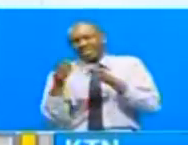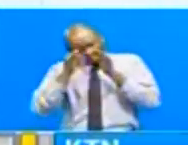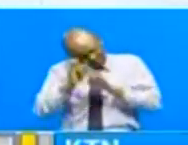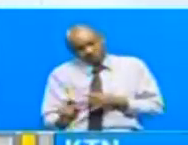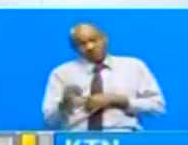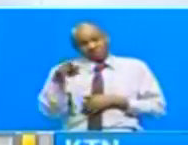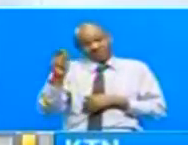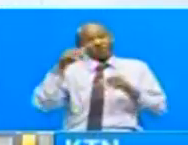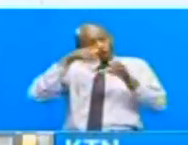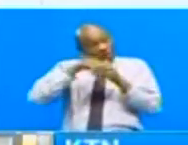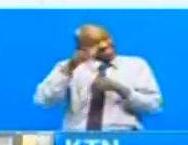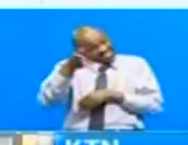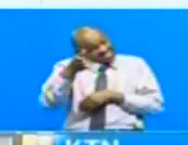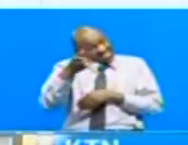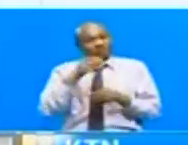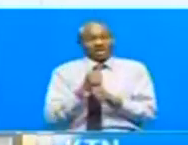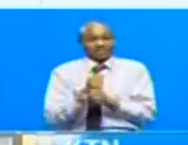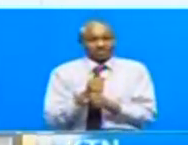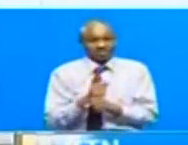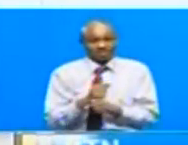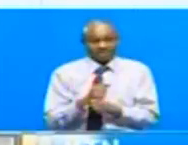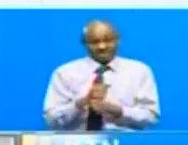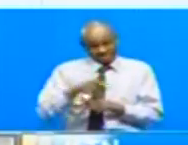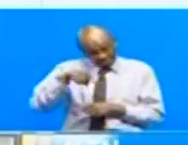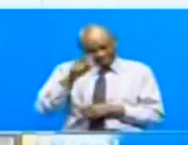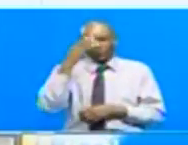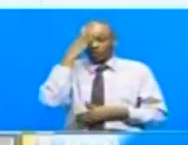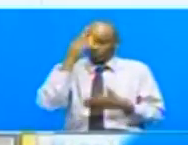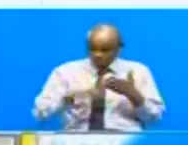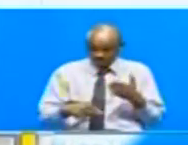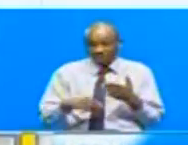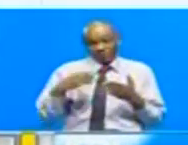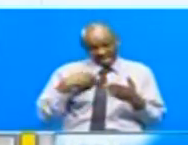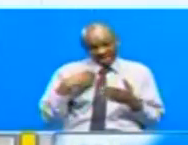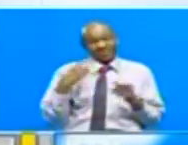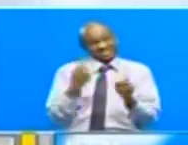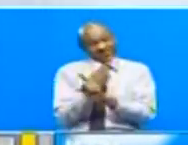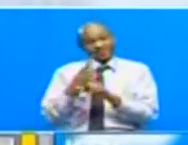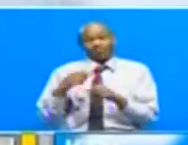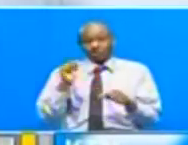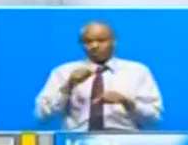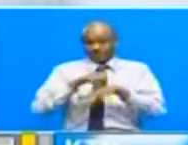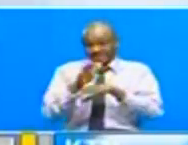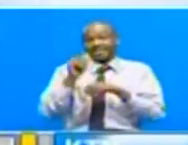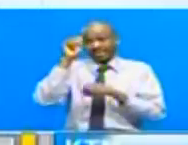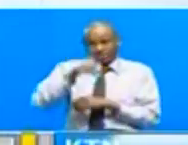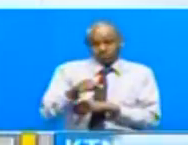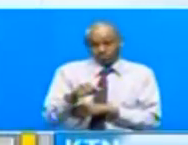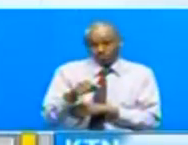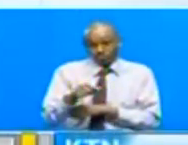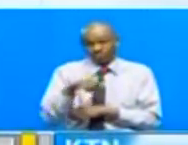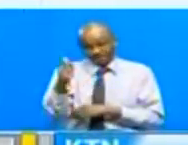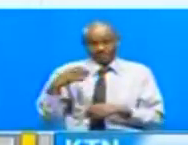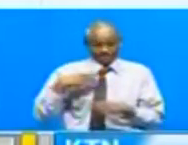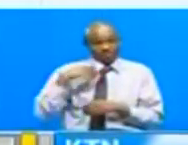individual within the organization. Because we believe, and I know that there are those external attacks that can be sent, yes, and there are malicious